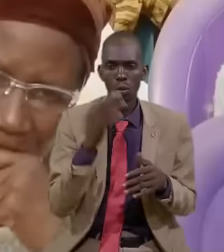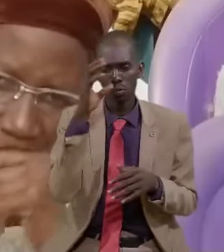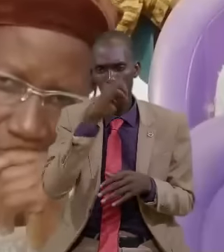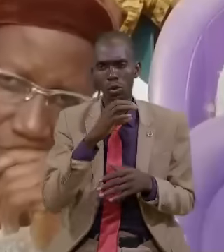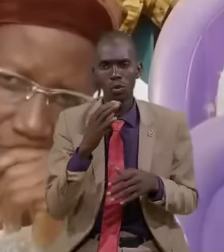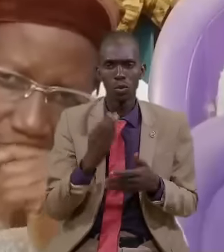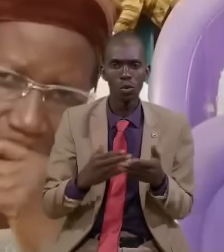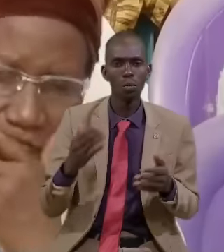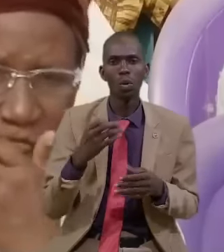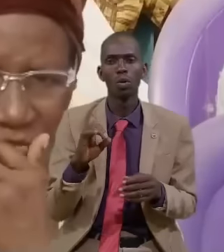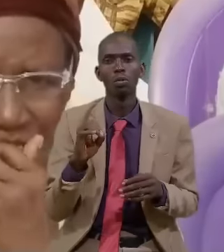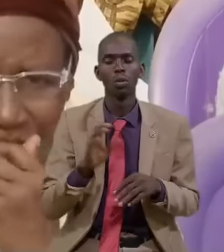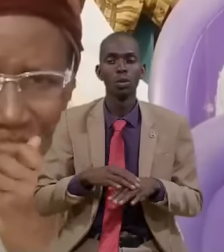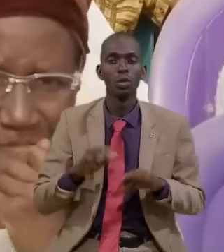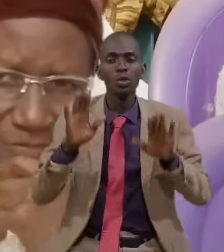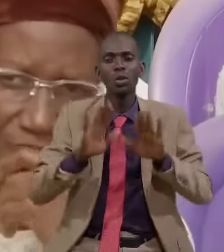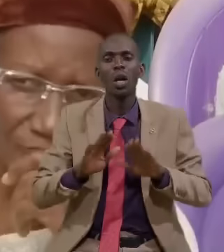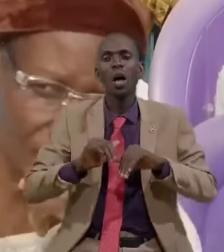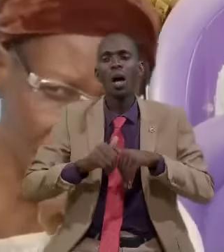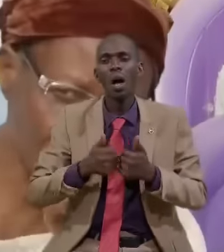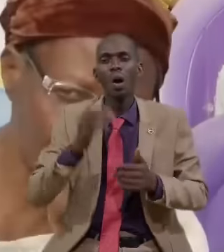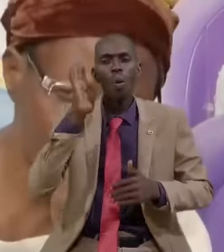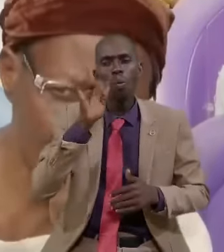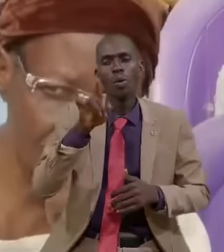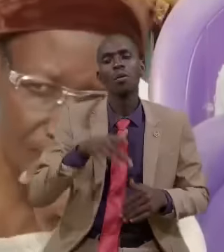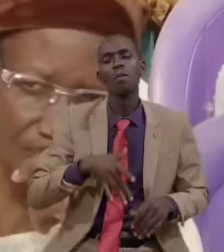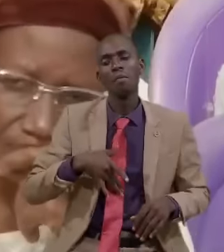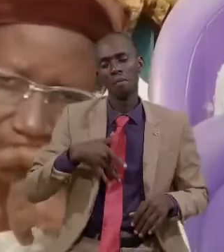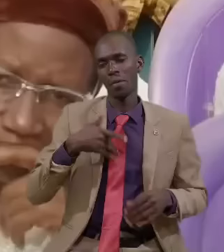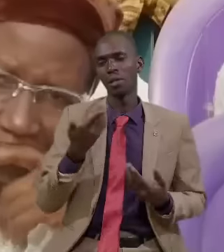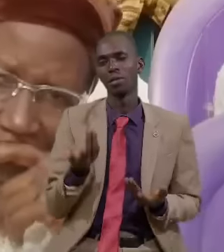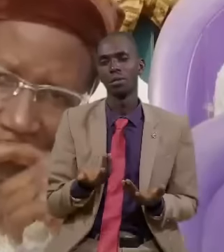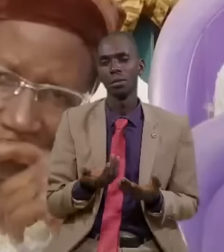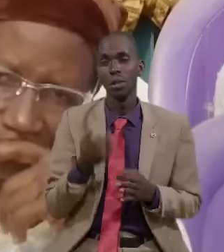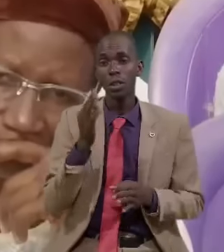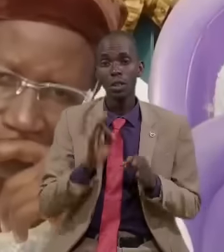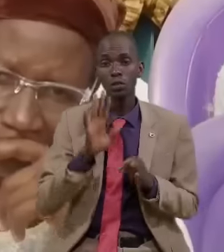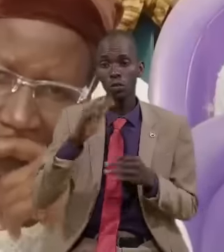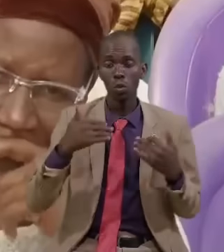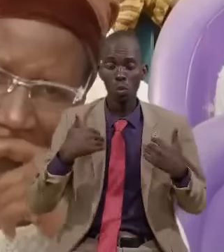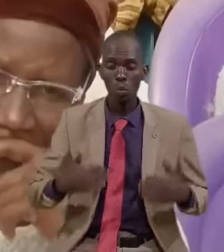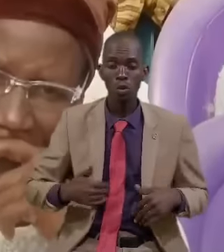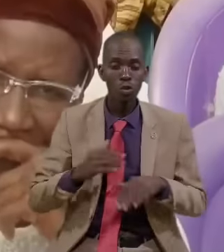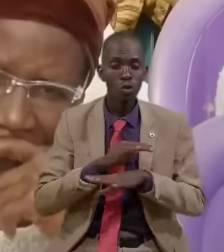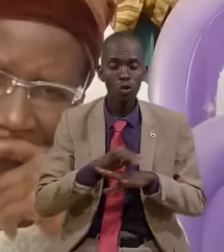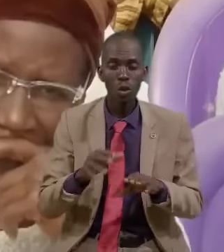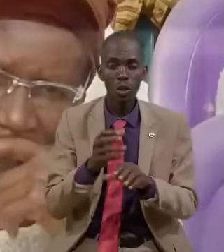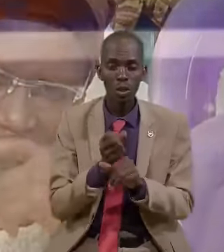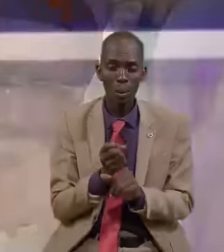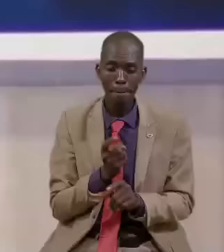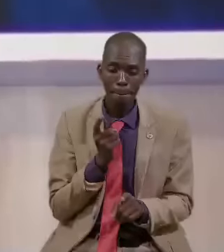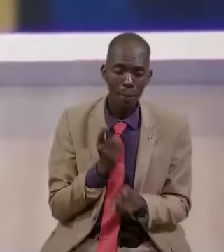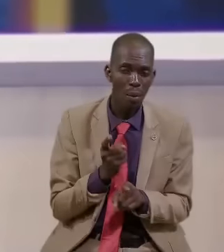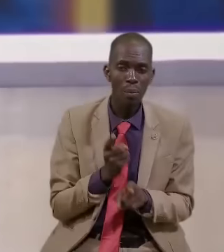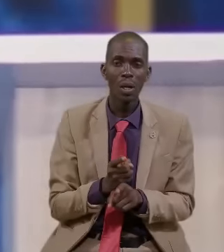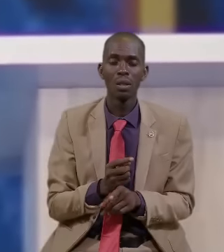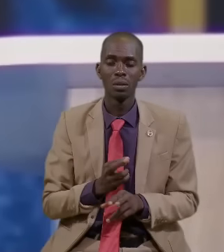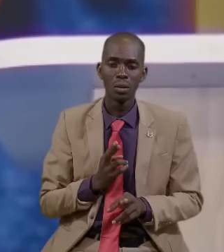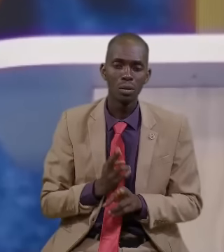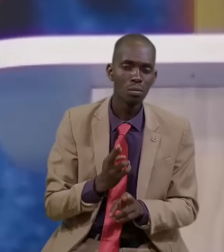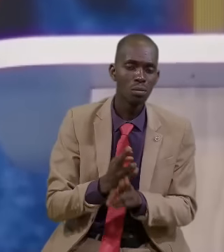how will it be? If your body did not have the regular feeding and sustenance